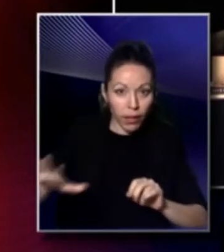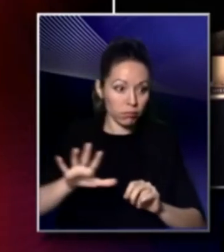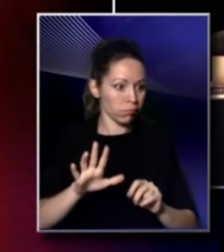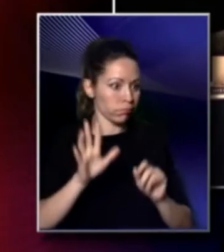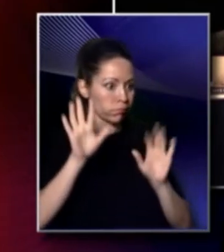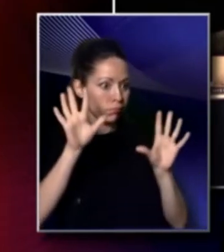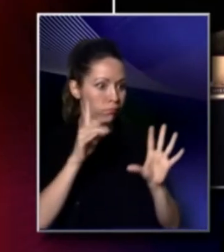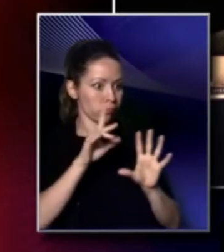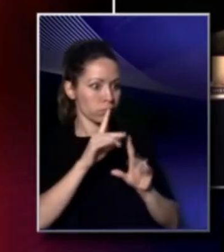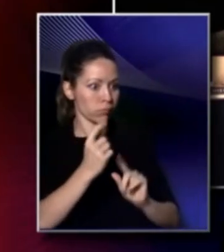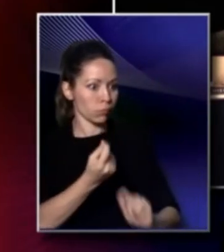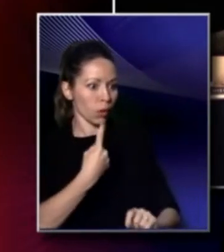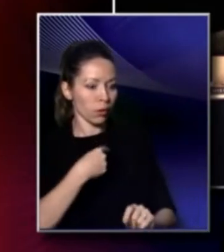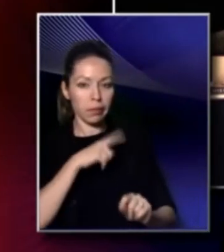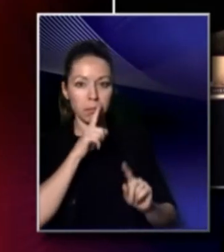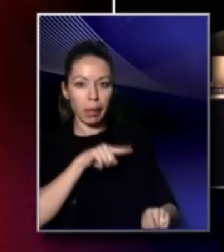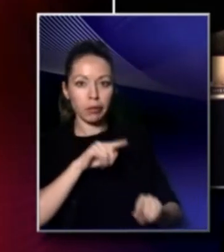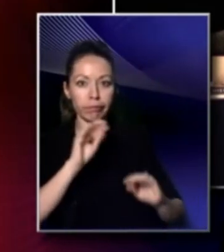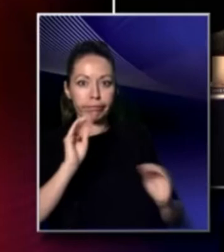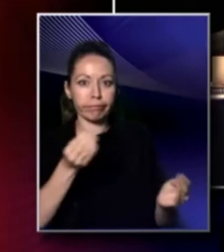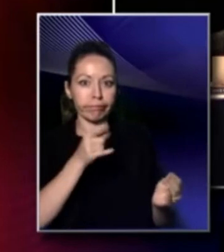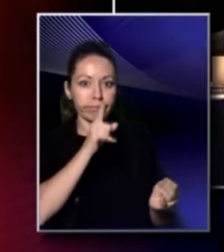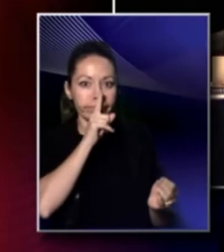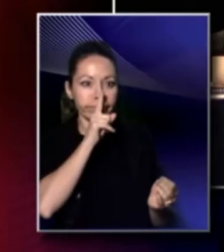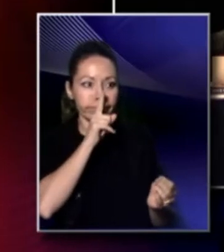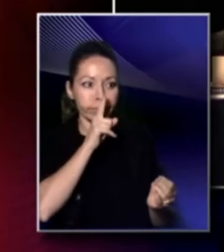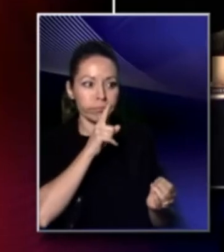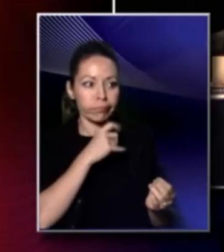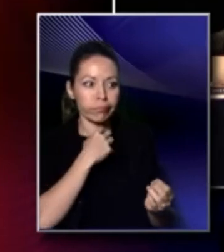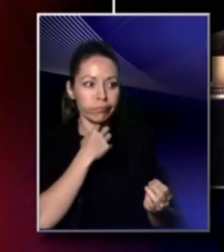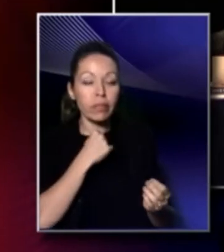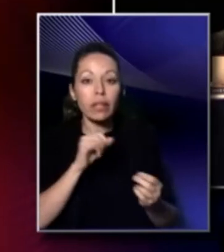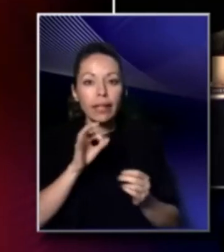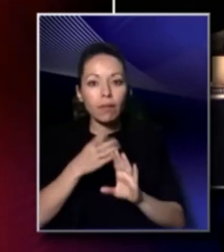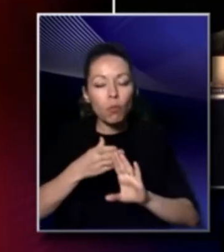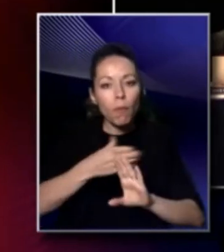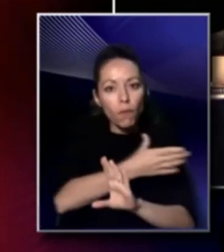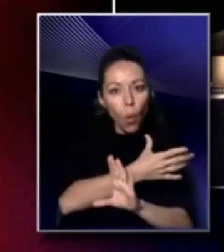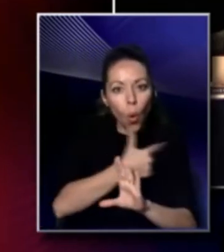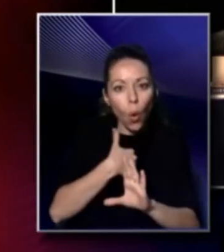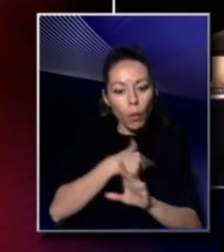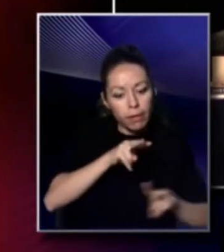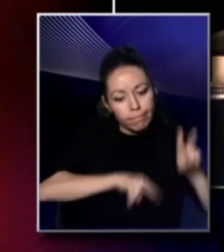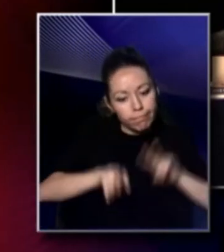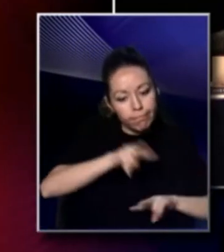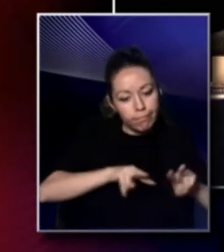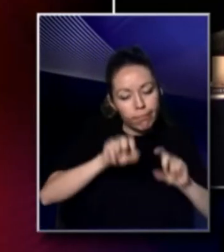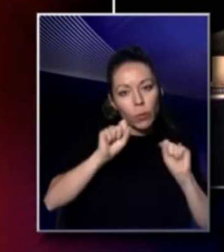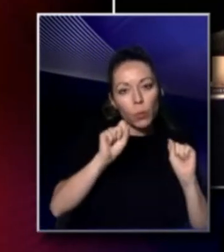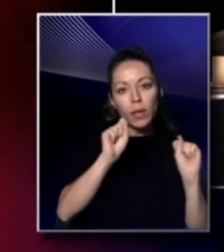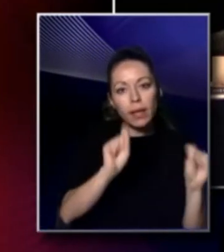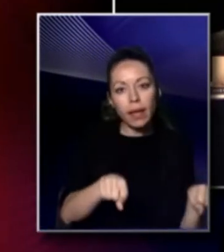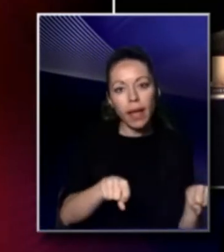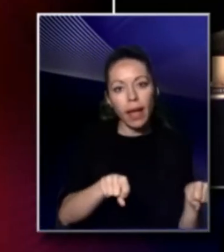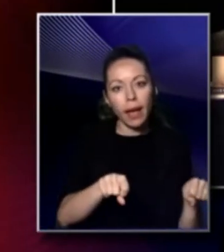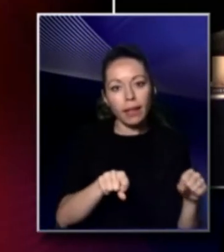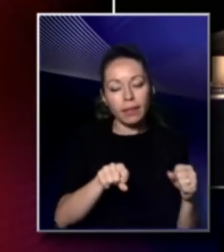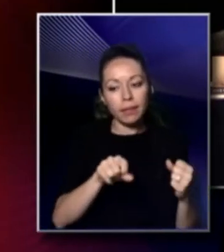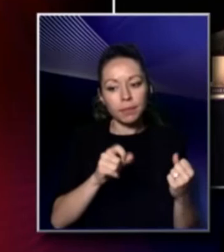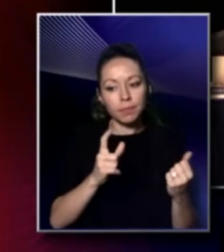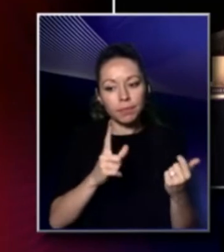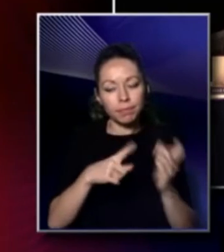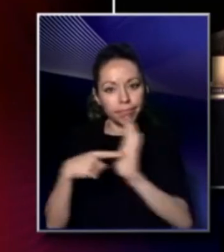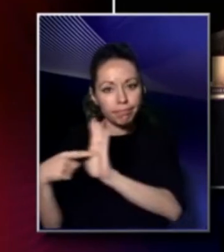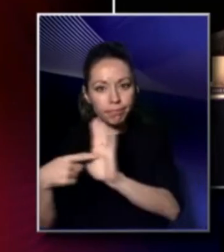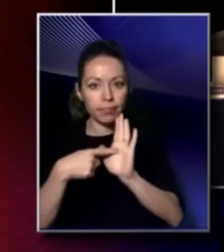and we didn't have the answer. So if we kind of look at this stuff ahead of time, then perhaps we can bring that information. And